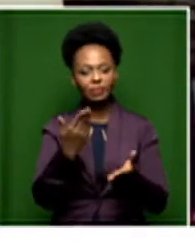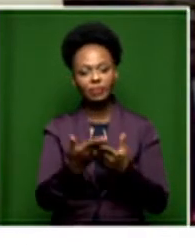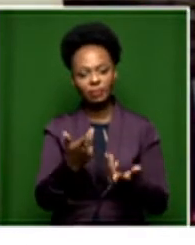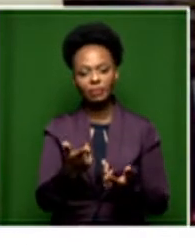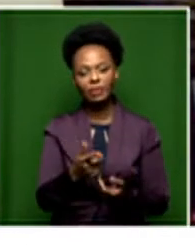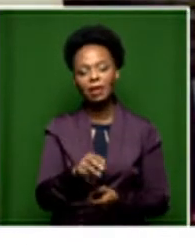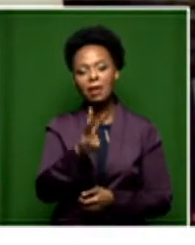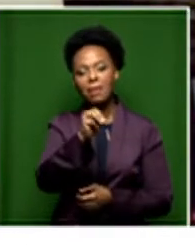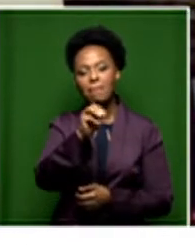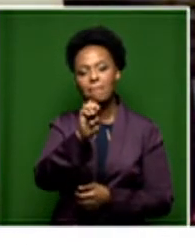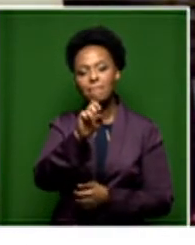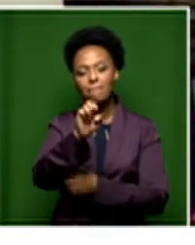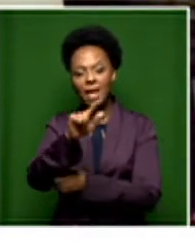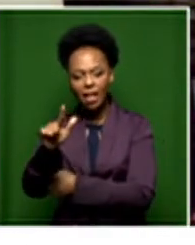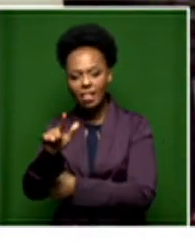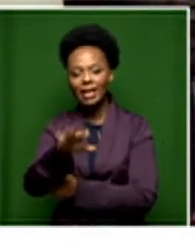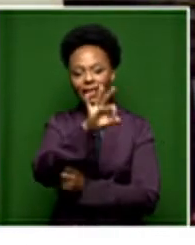the word mail to